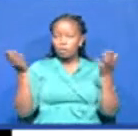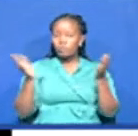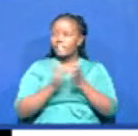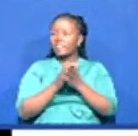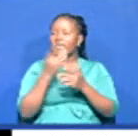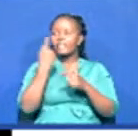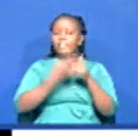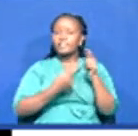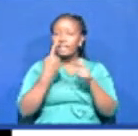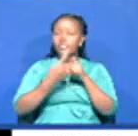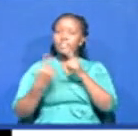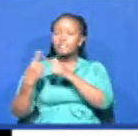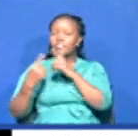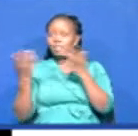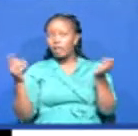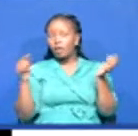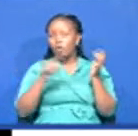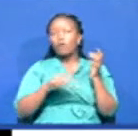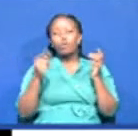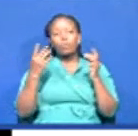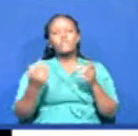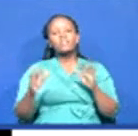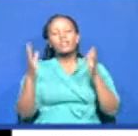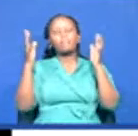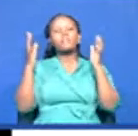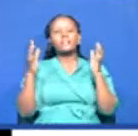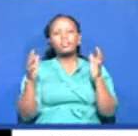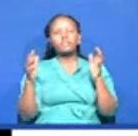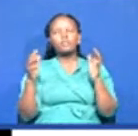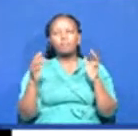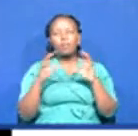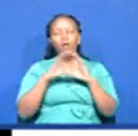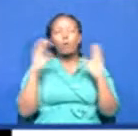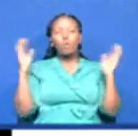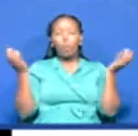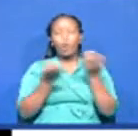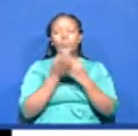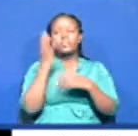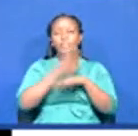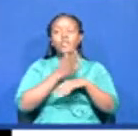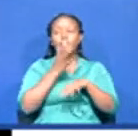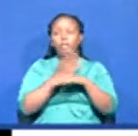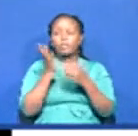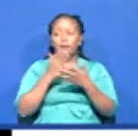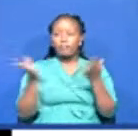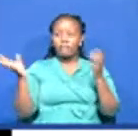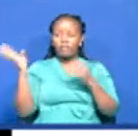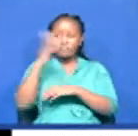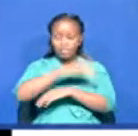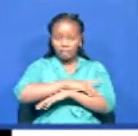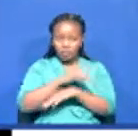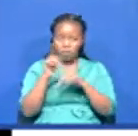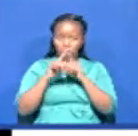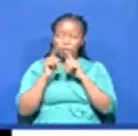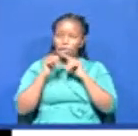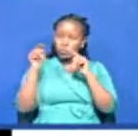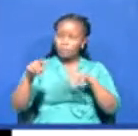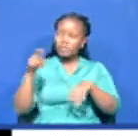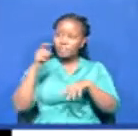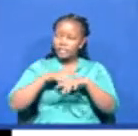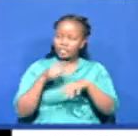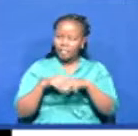day, we celebrate and commemorate the World Anti-Counterfeit Day. And what it is for us is a time to sit down, to